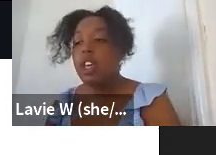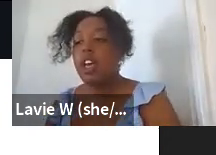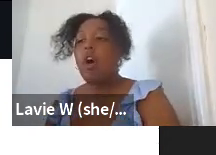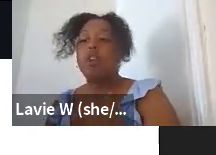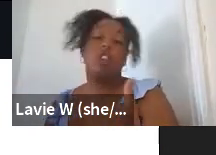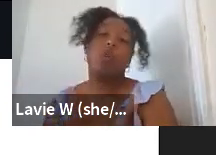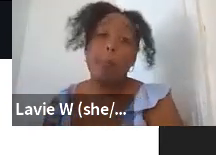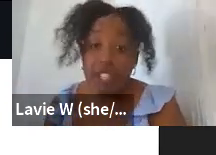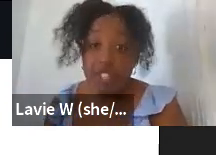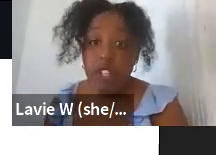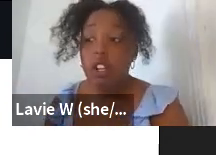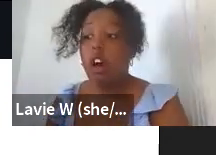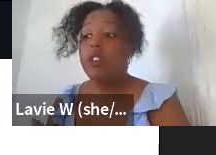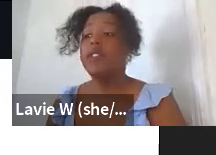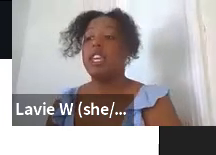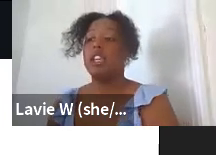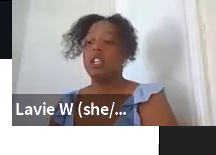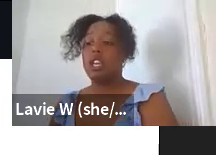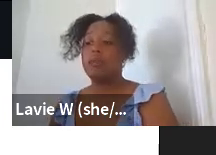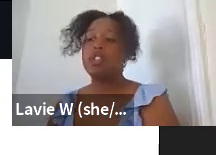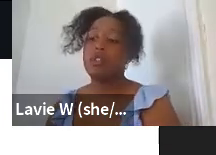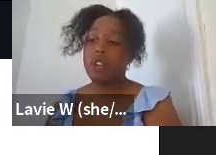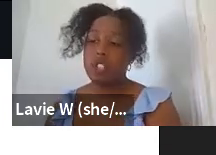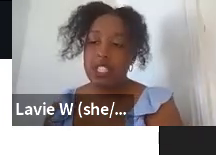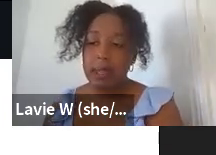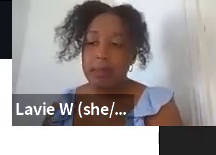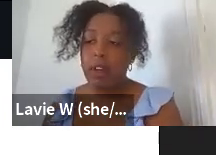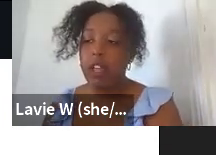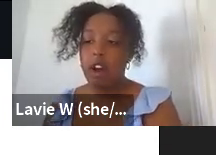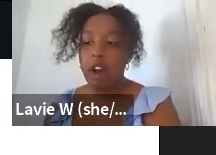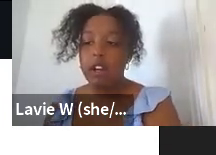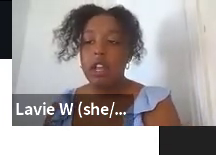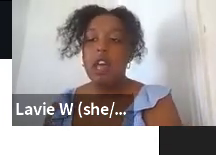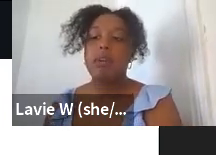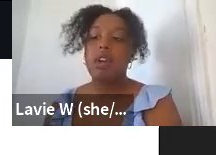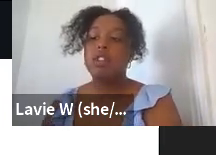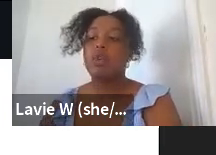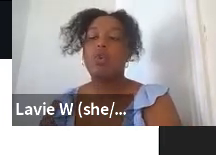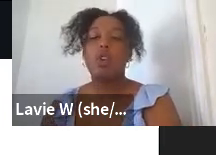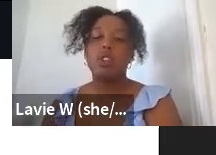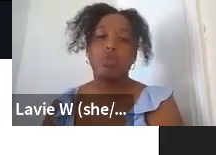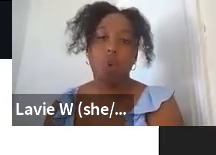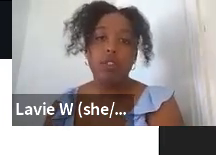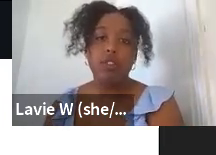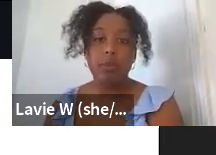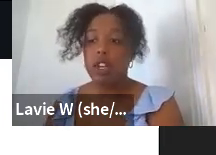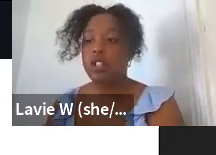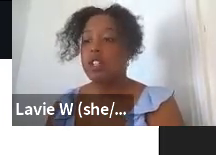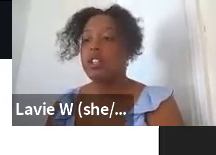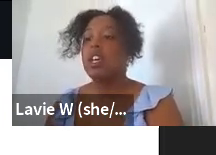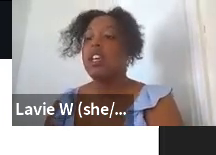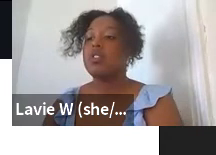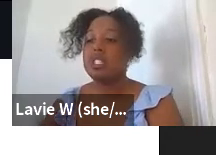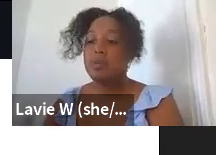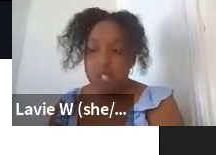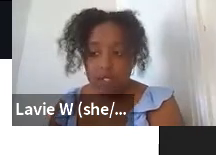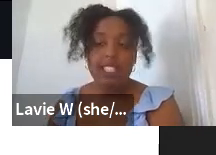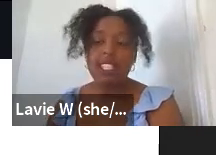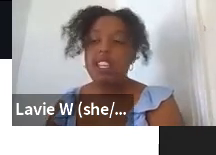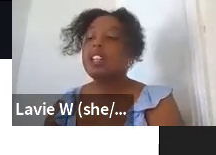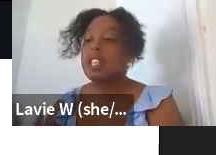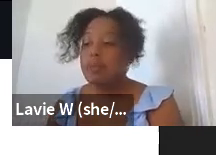inclusion or the omission of images of racialized people in art, but also who controls the production, the